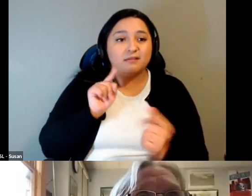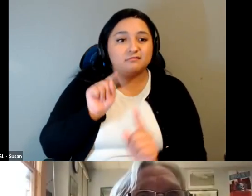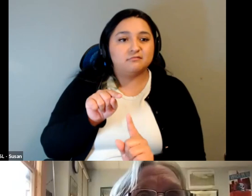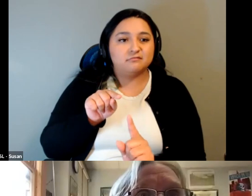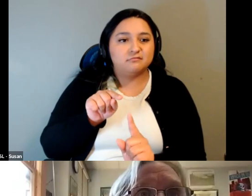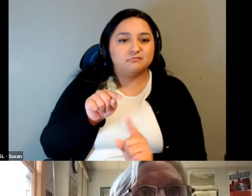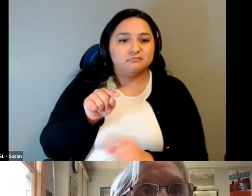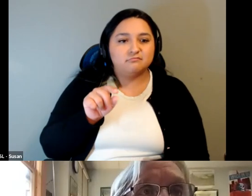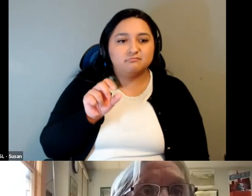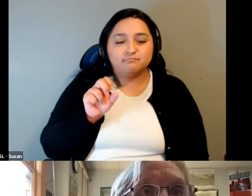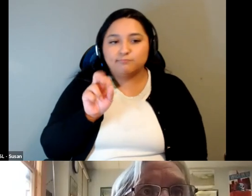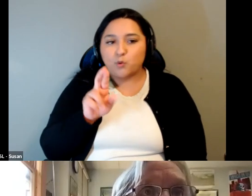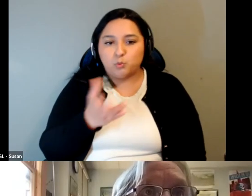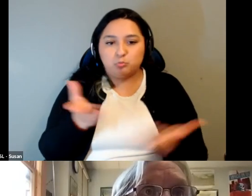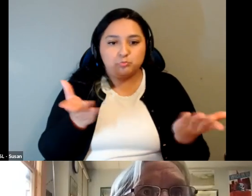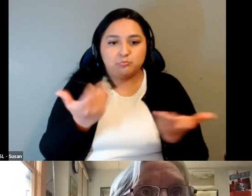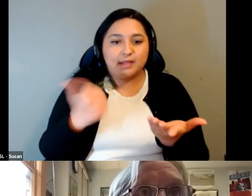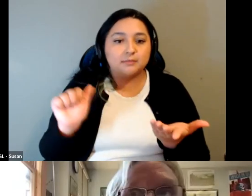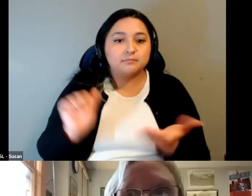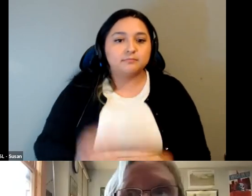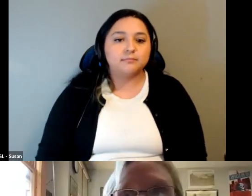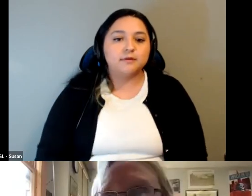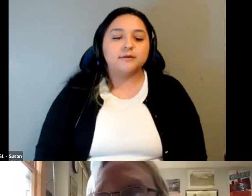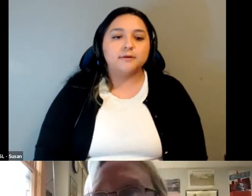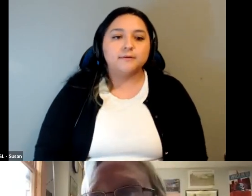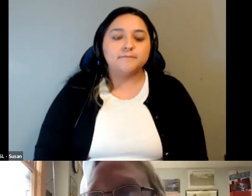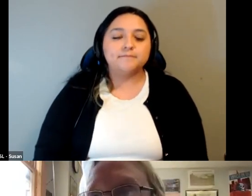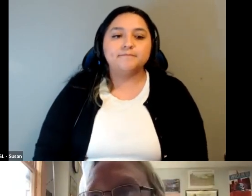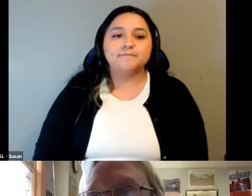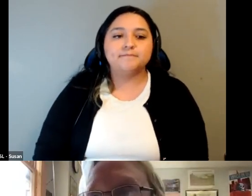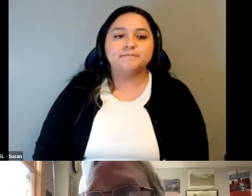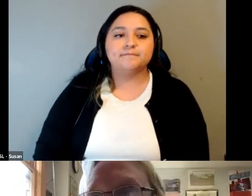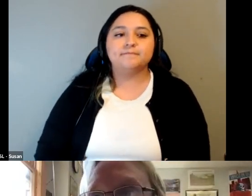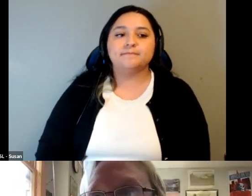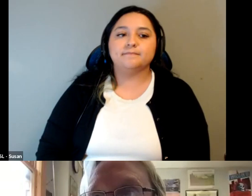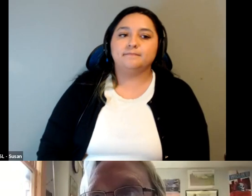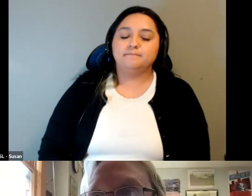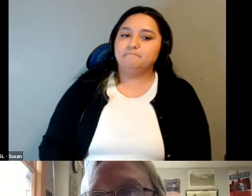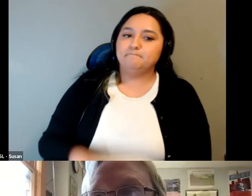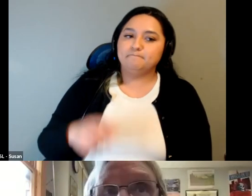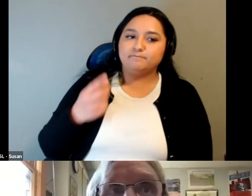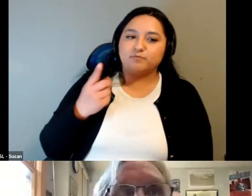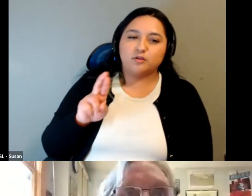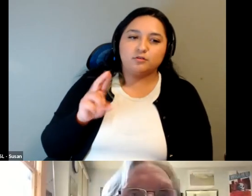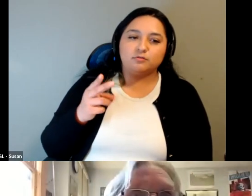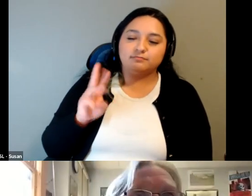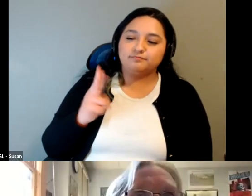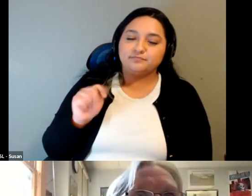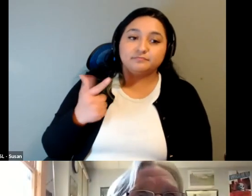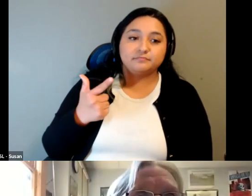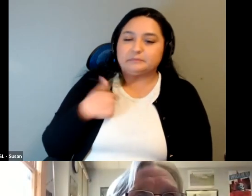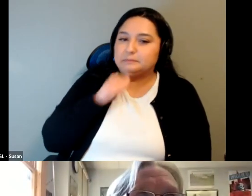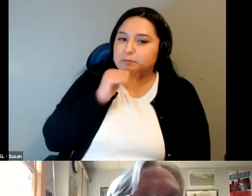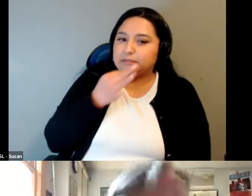I guess if you saw strategies, you wouldn't be in this. Yeah, maybe. I'm not an expert in combating NIMBYism, but I guess